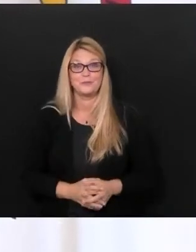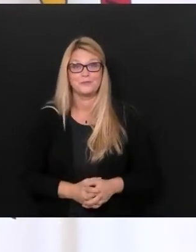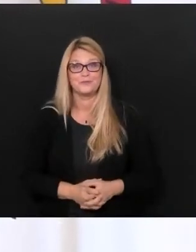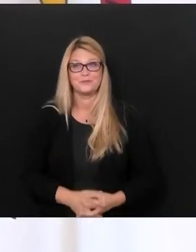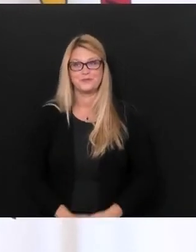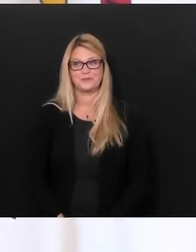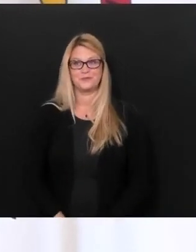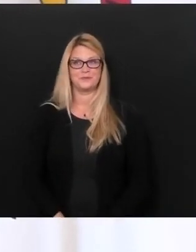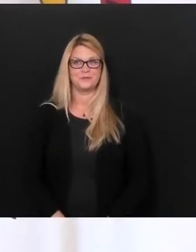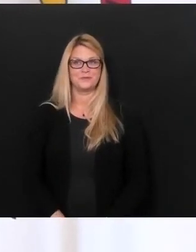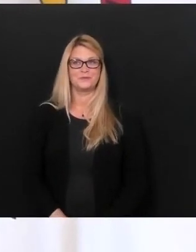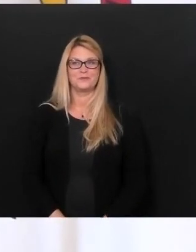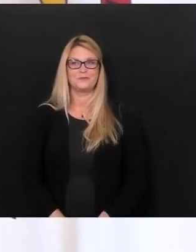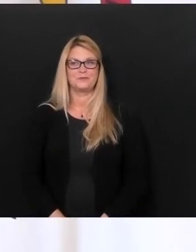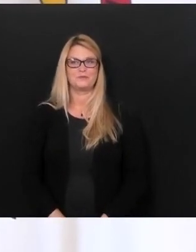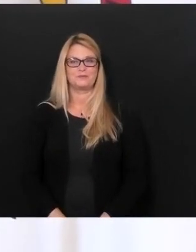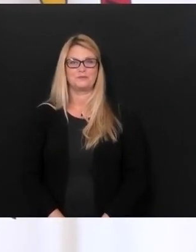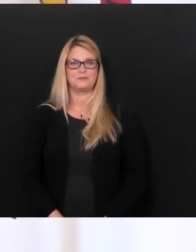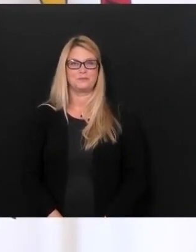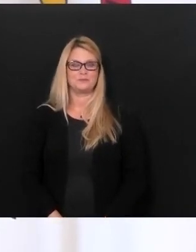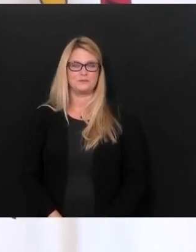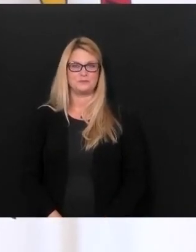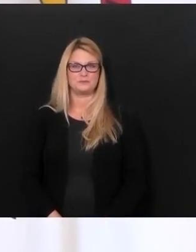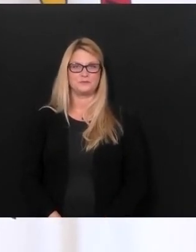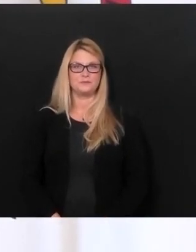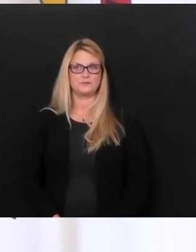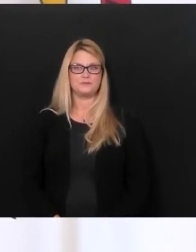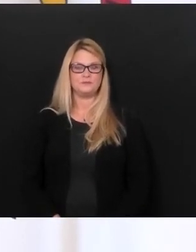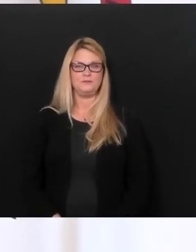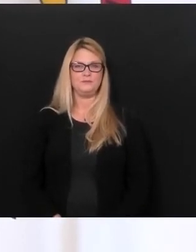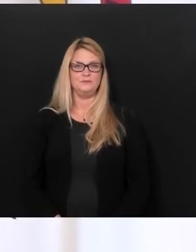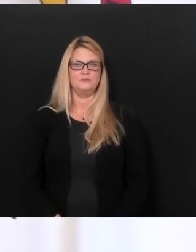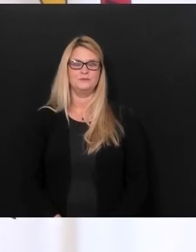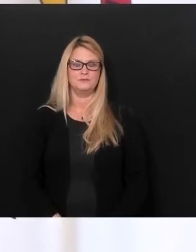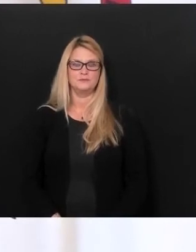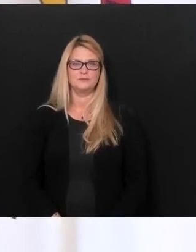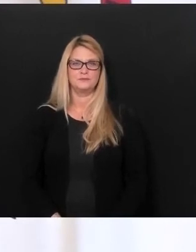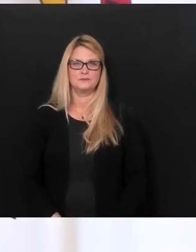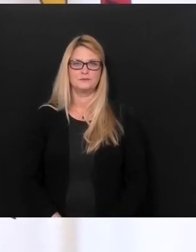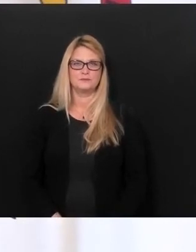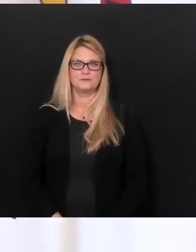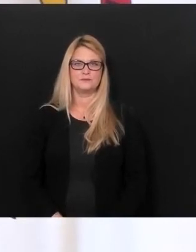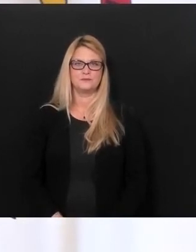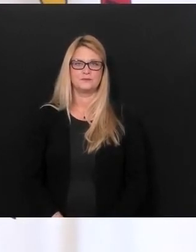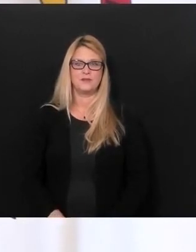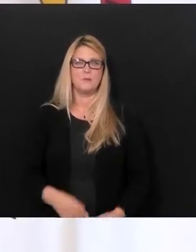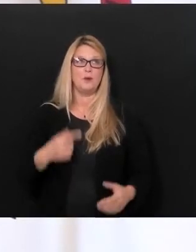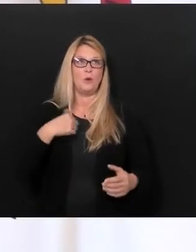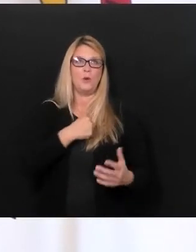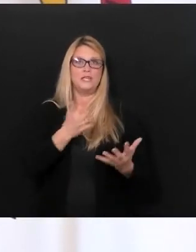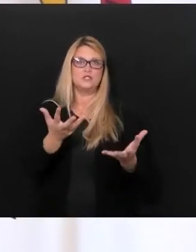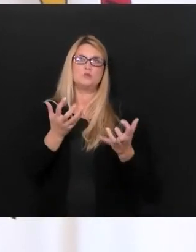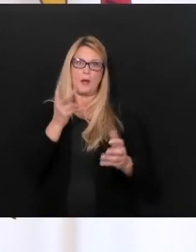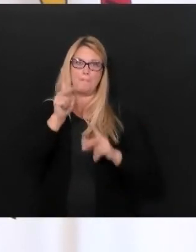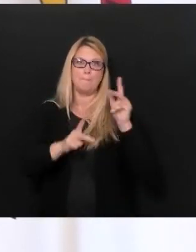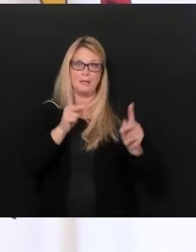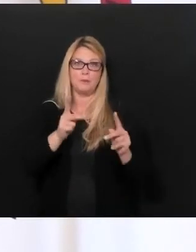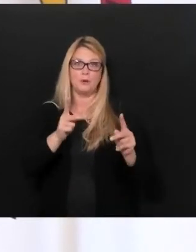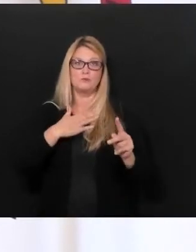everything. But every indicator about this is take the vaccine. Take the